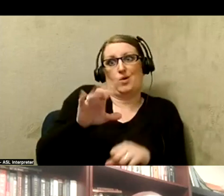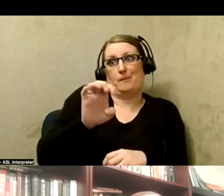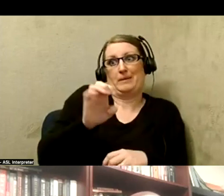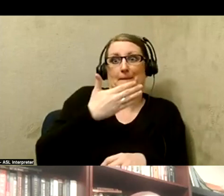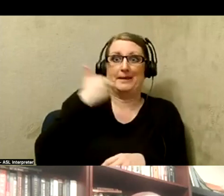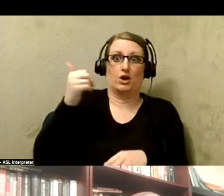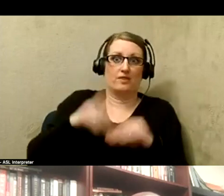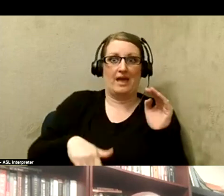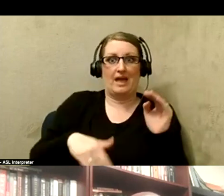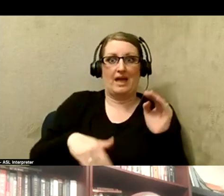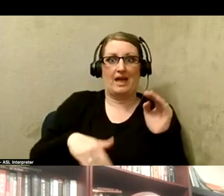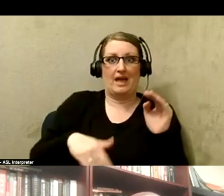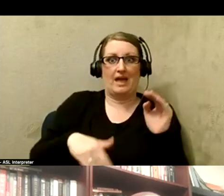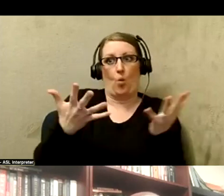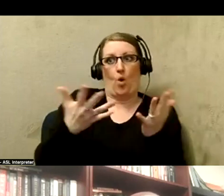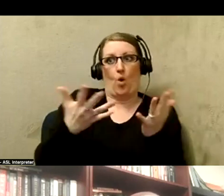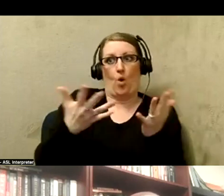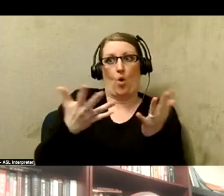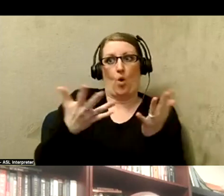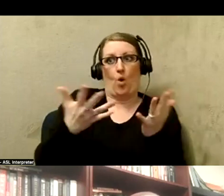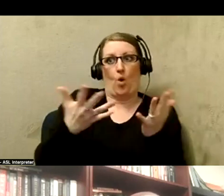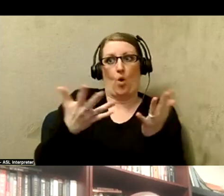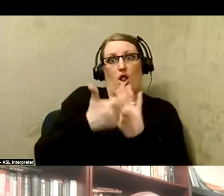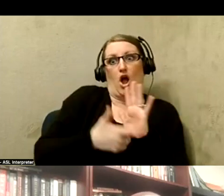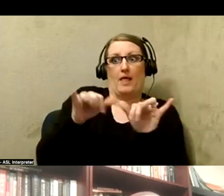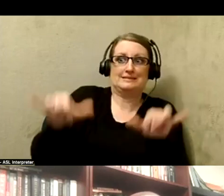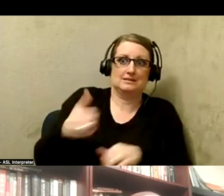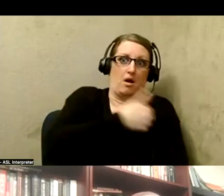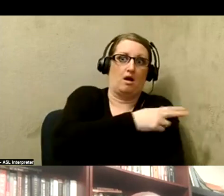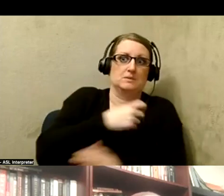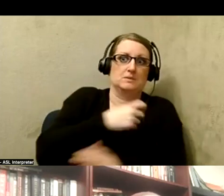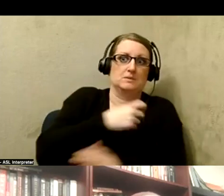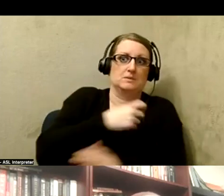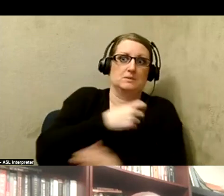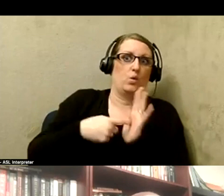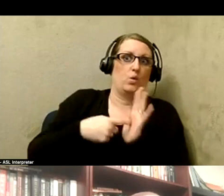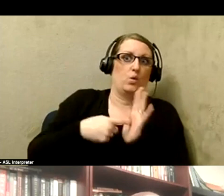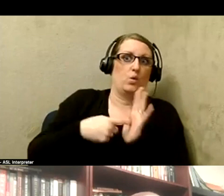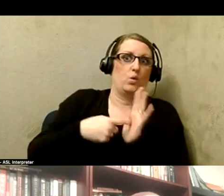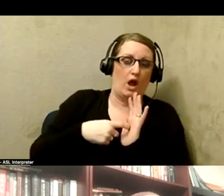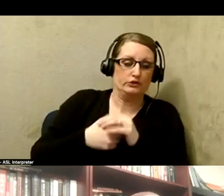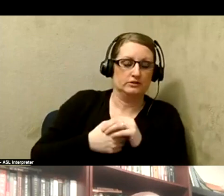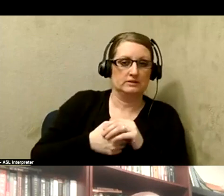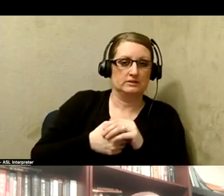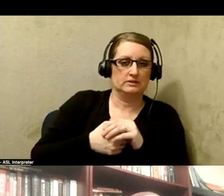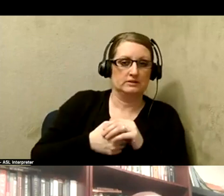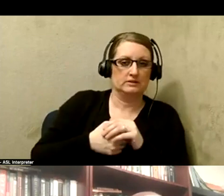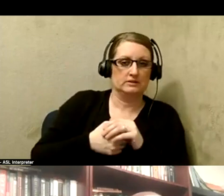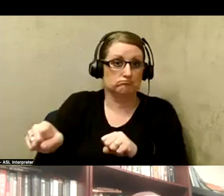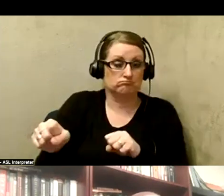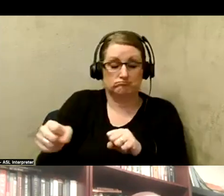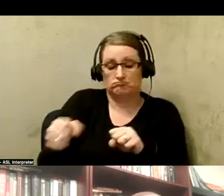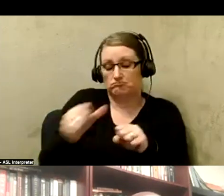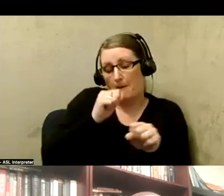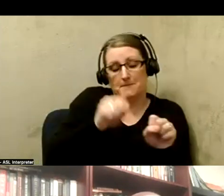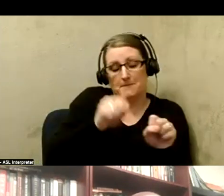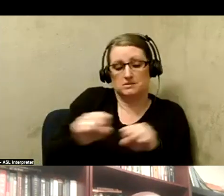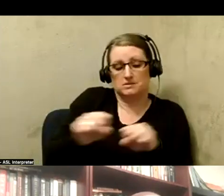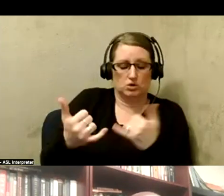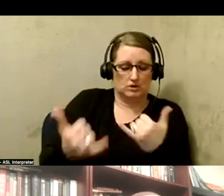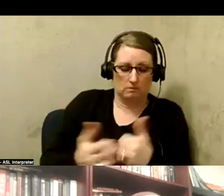what the law and the system of the hospital mandated. Now that's actually not possible,